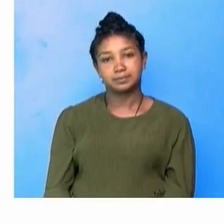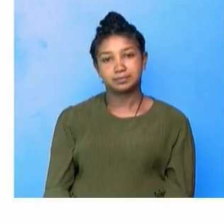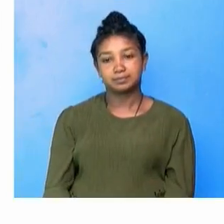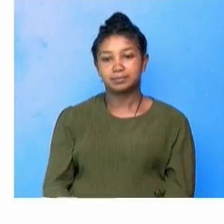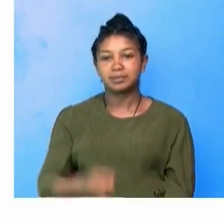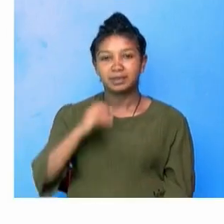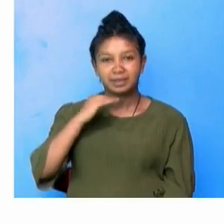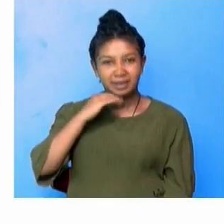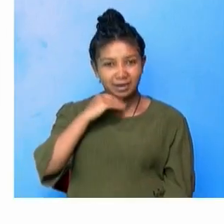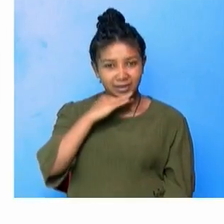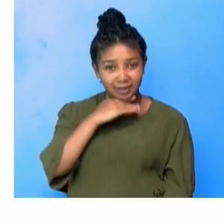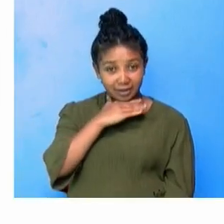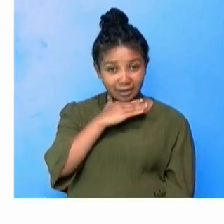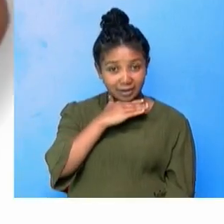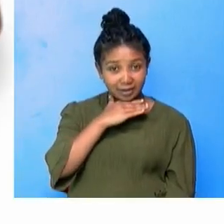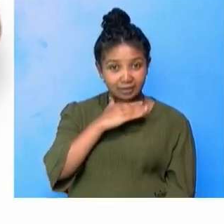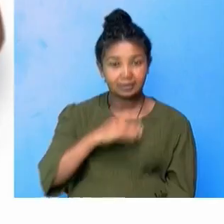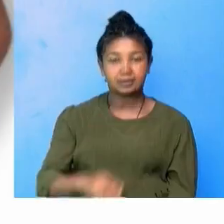dirty.